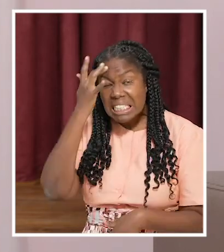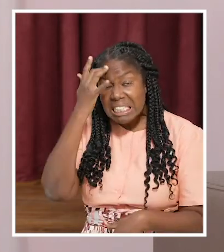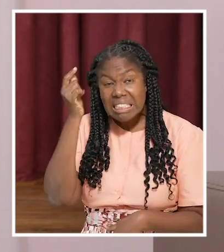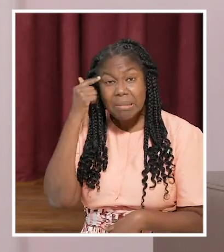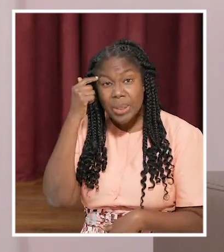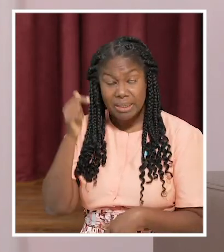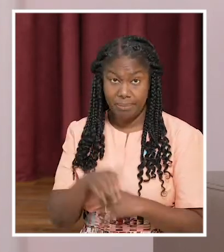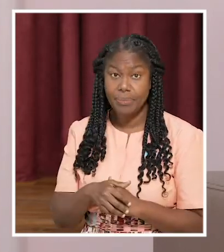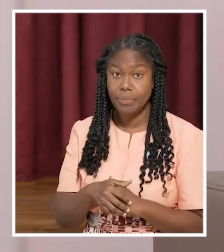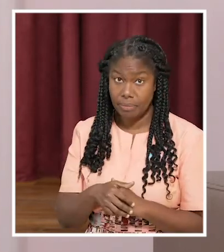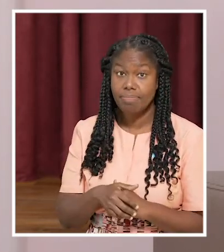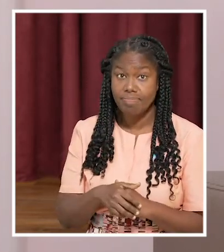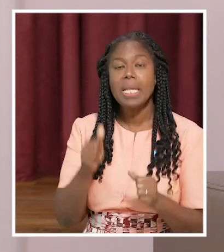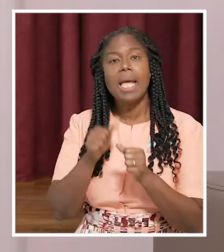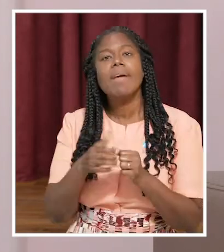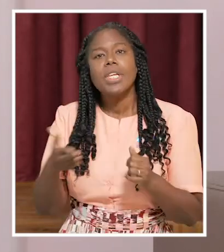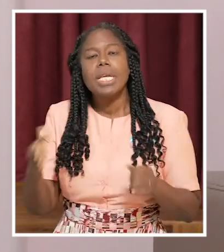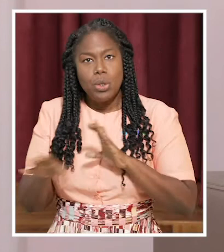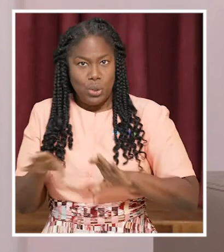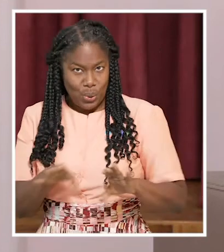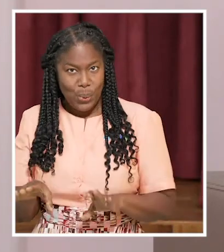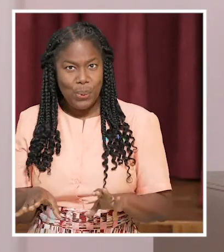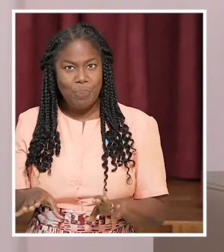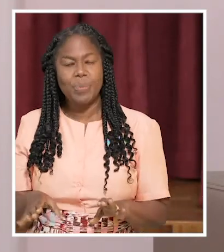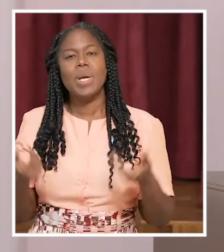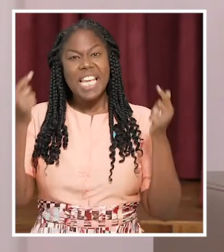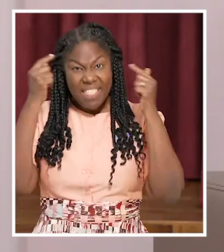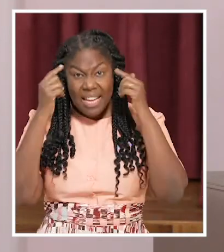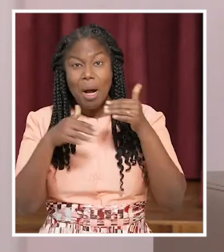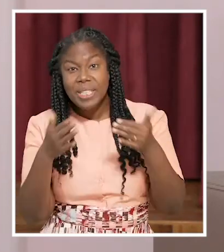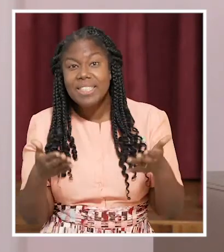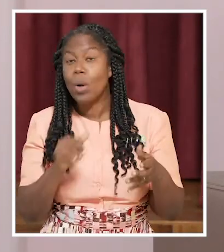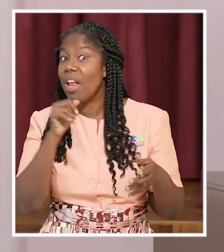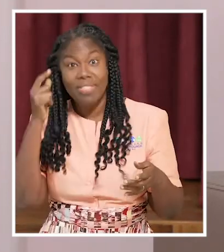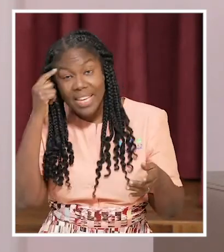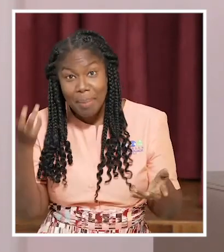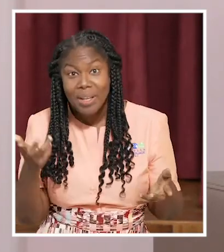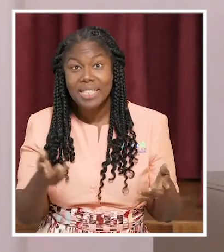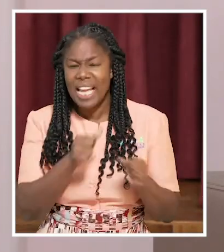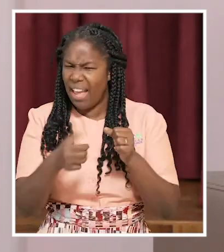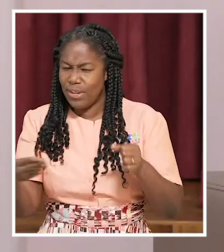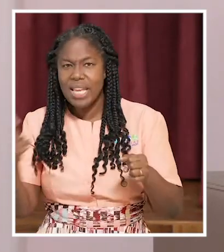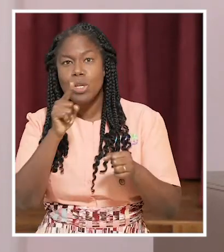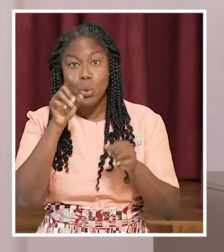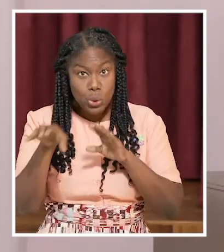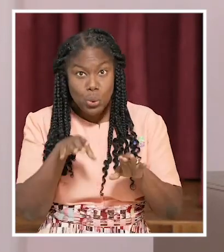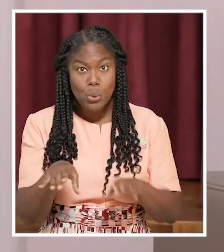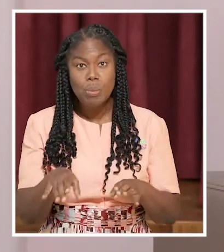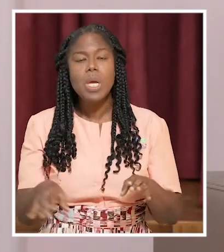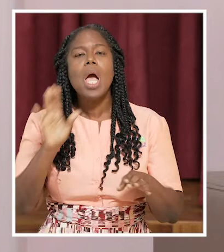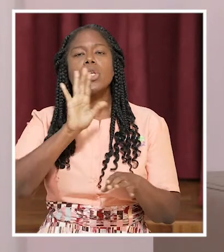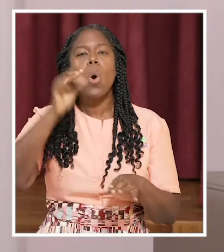do consciously or even unconsciously involves the brain circuits, cells sending messages to each other, telling the